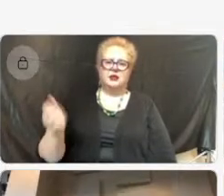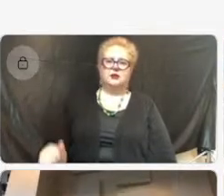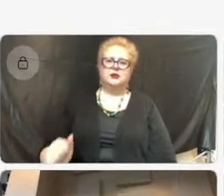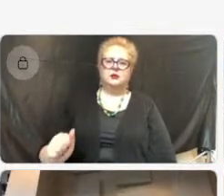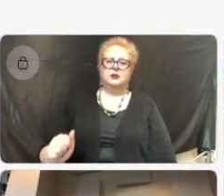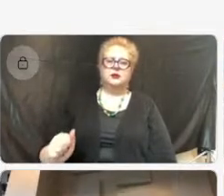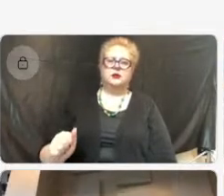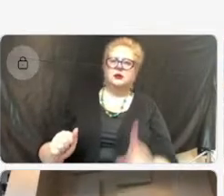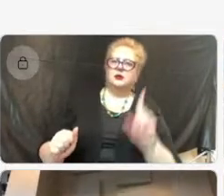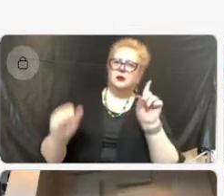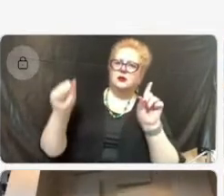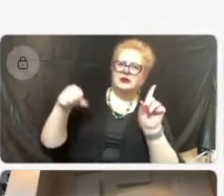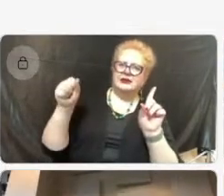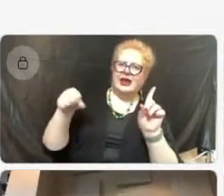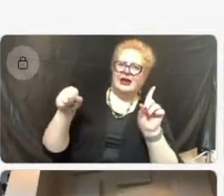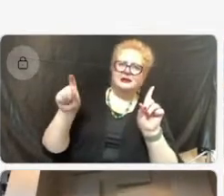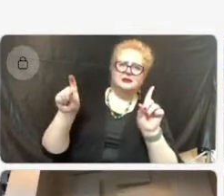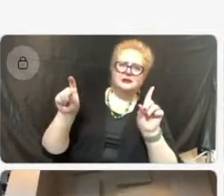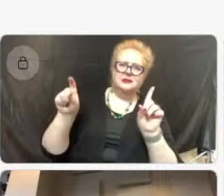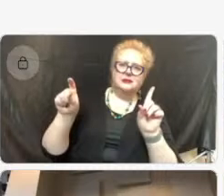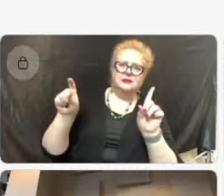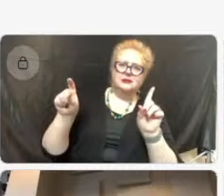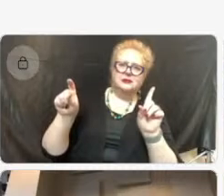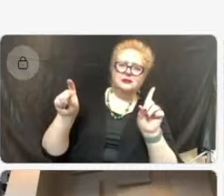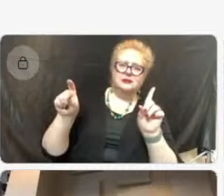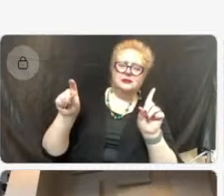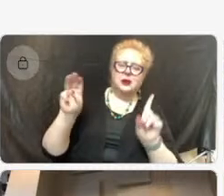That a yes for Commissioner McDonald?